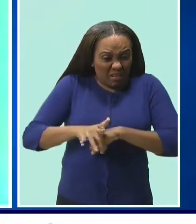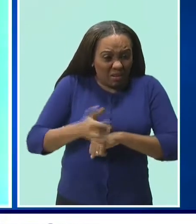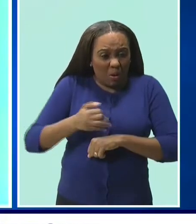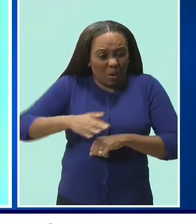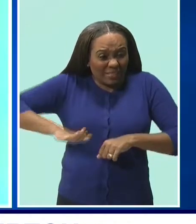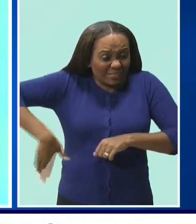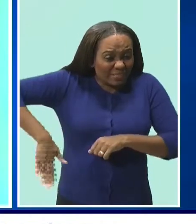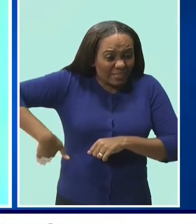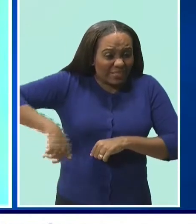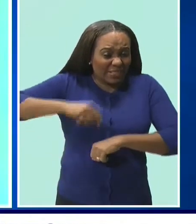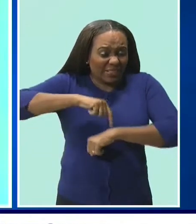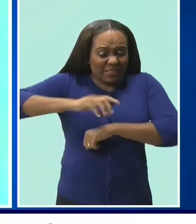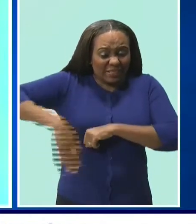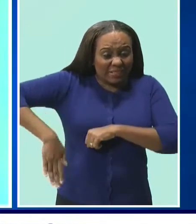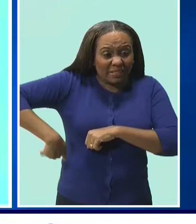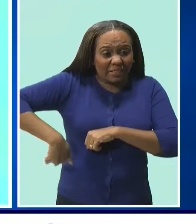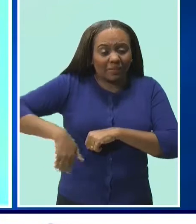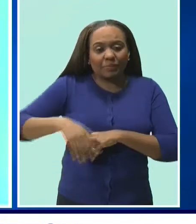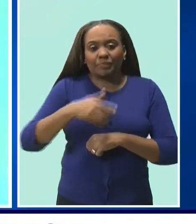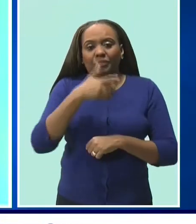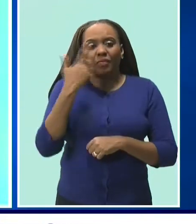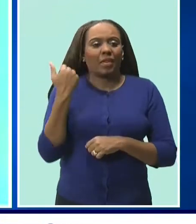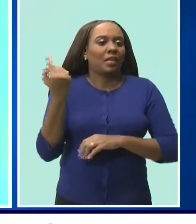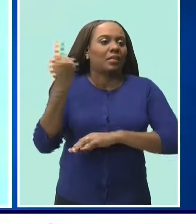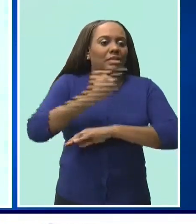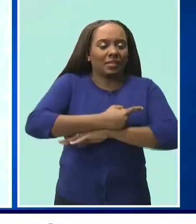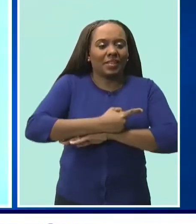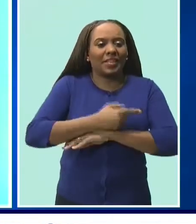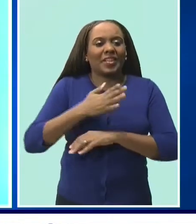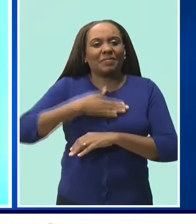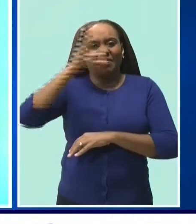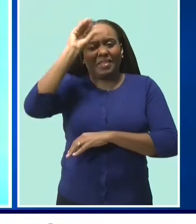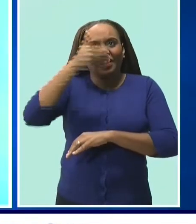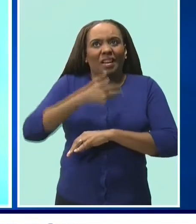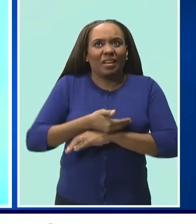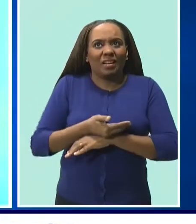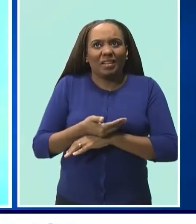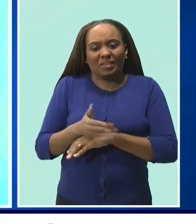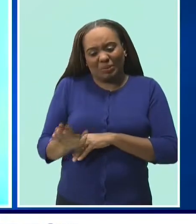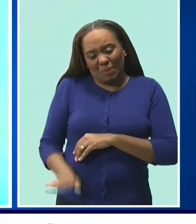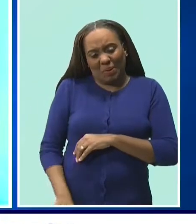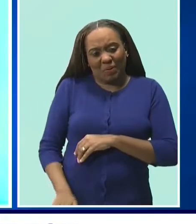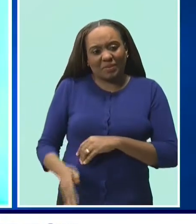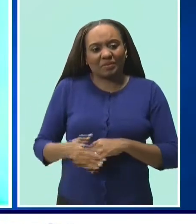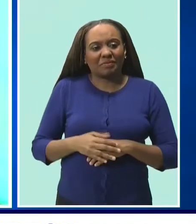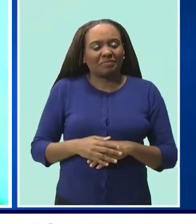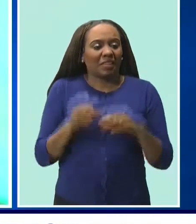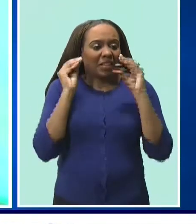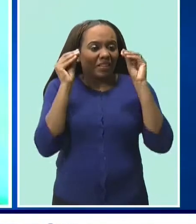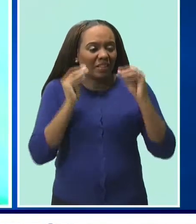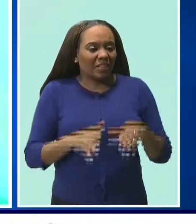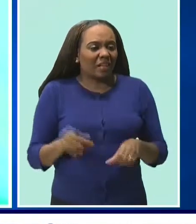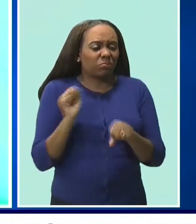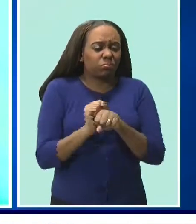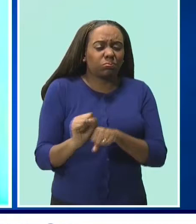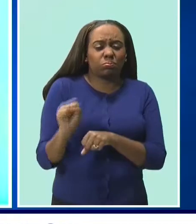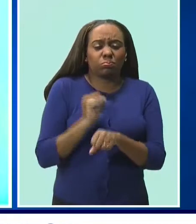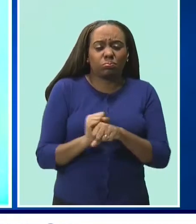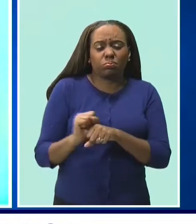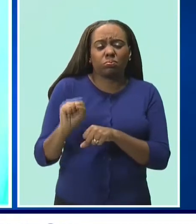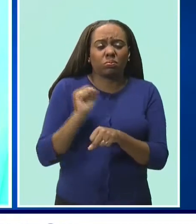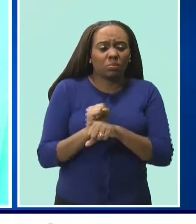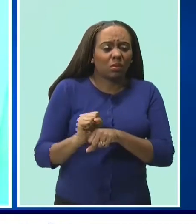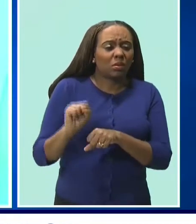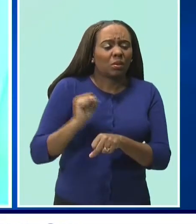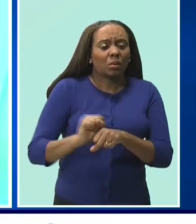day it can get a bit tricky with him. Teachers are working. We're working very hard. Most